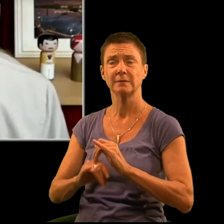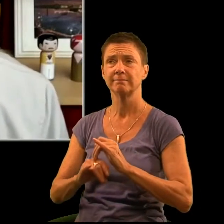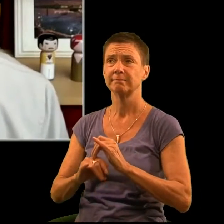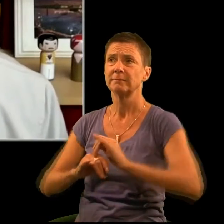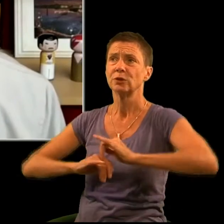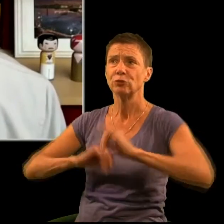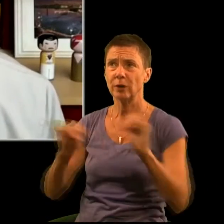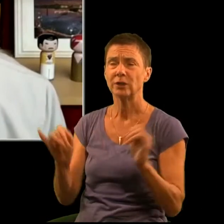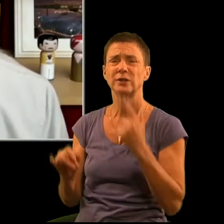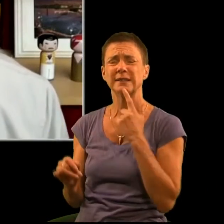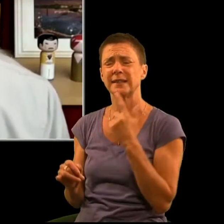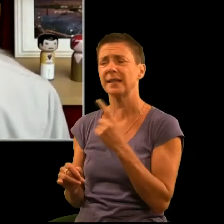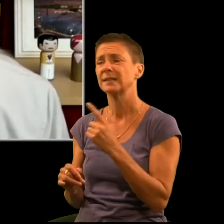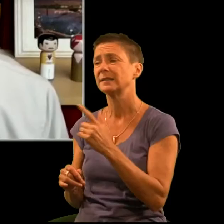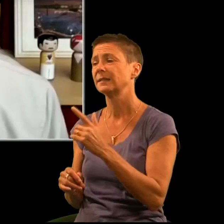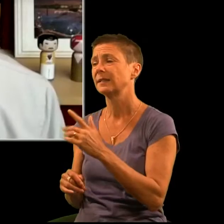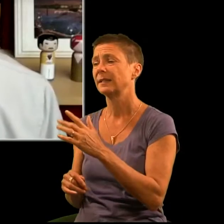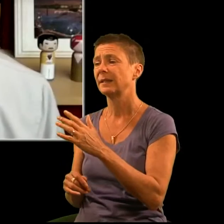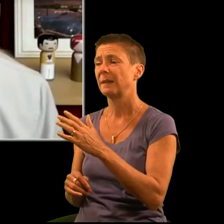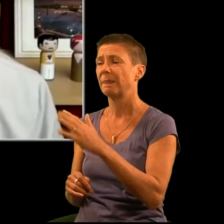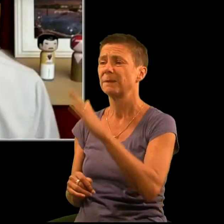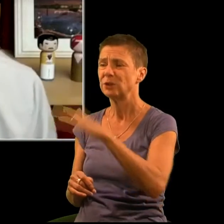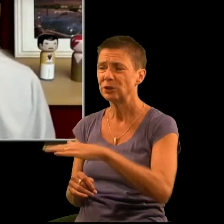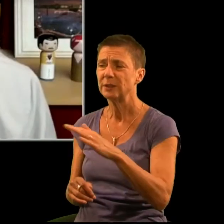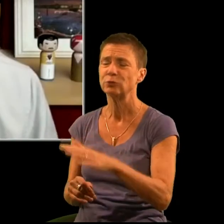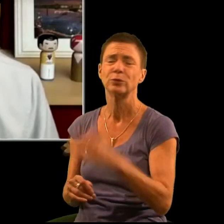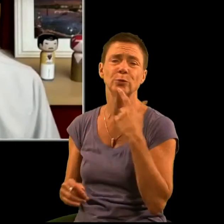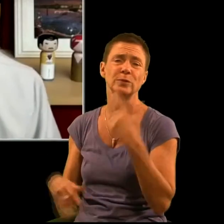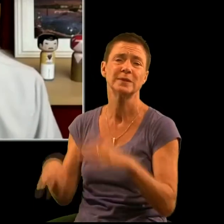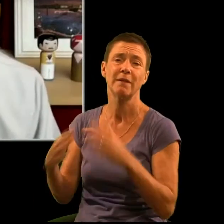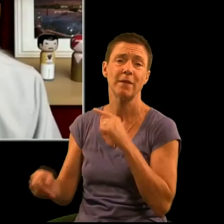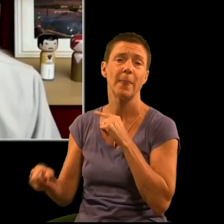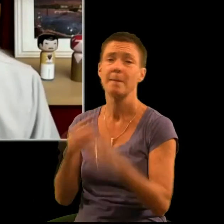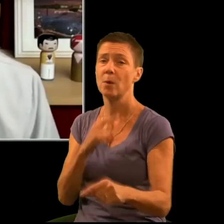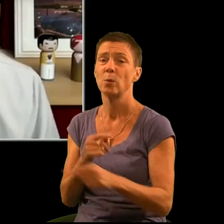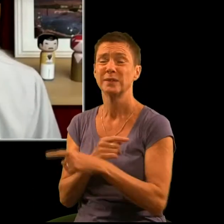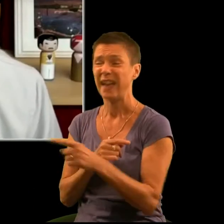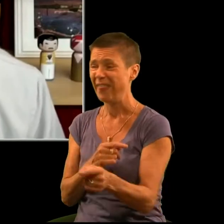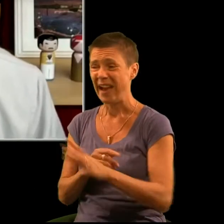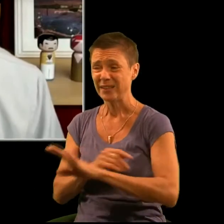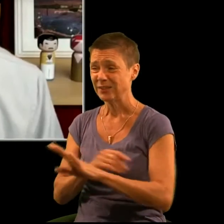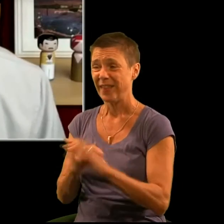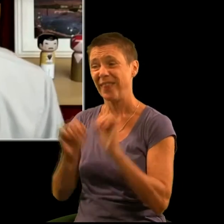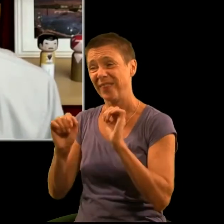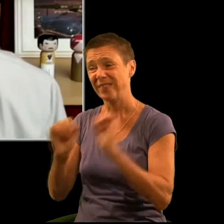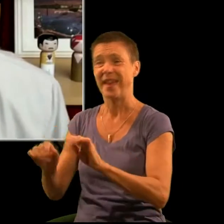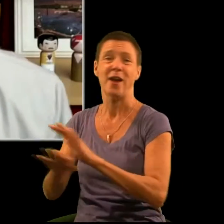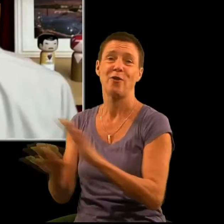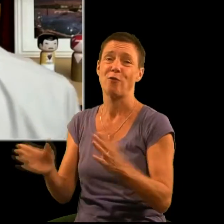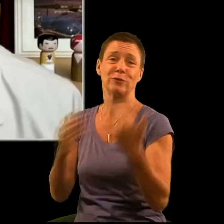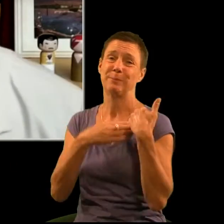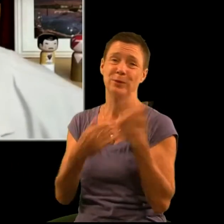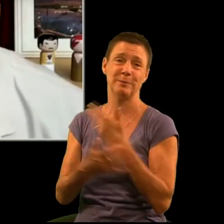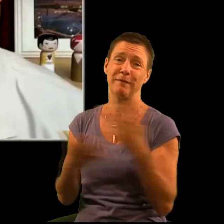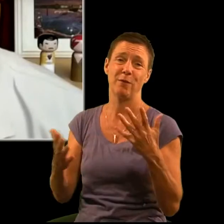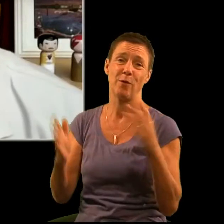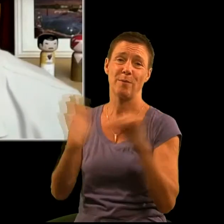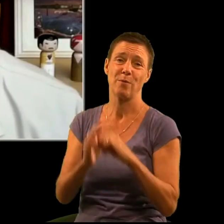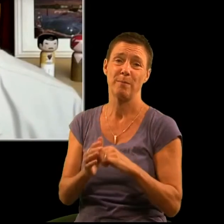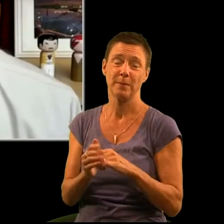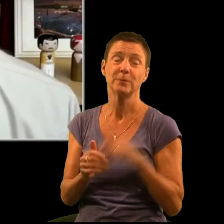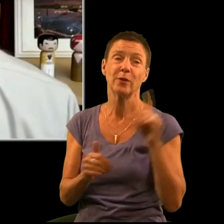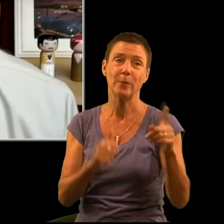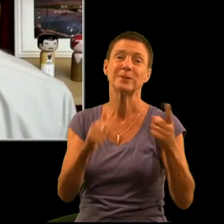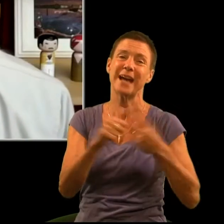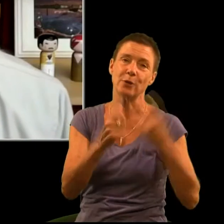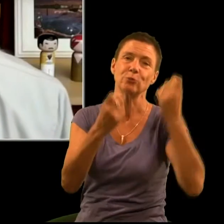and it's always the kids who have nothing to do with the problem, and it's so unfair. So that was Andrew's idea, that we do a book about